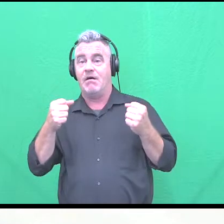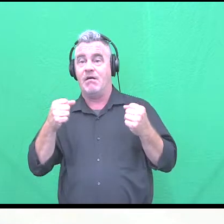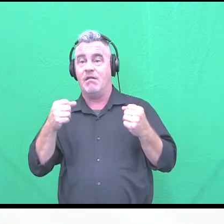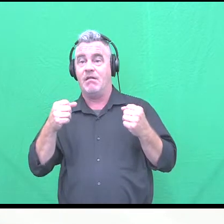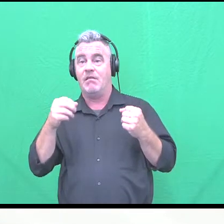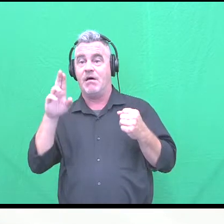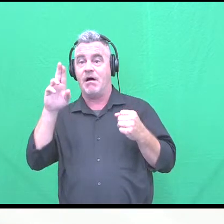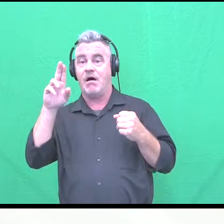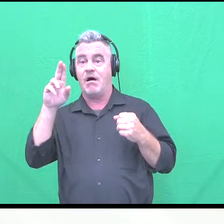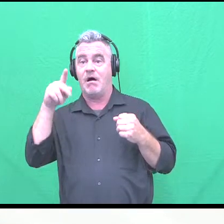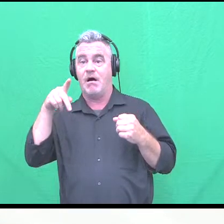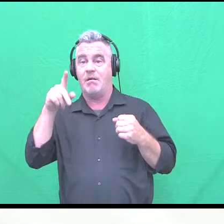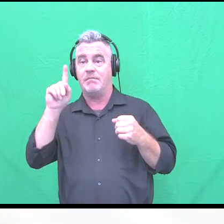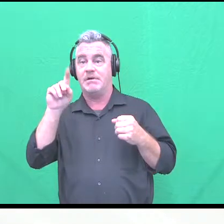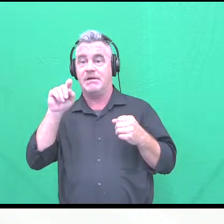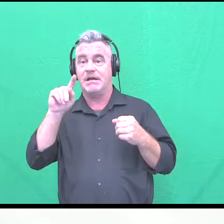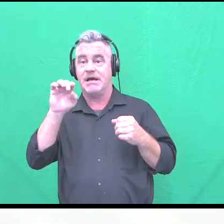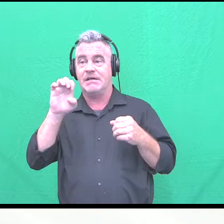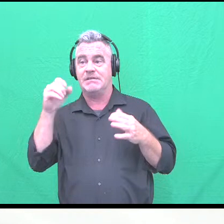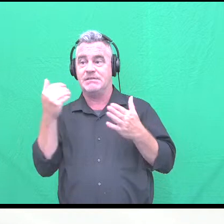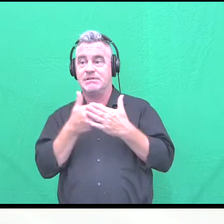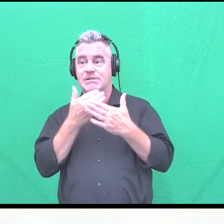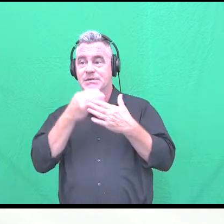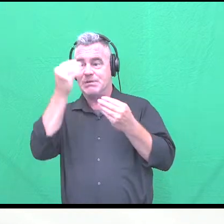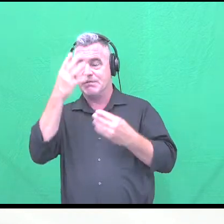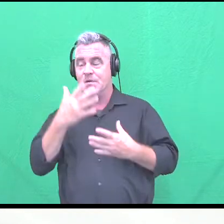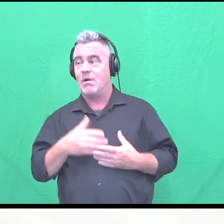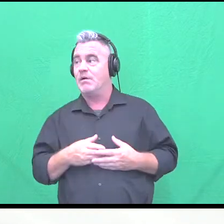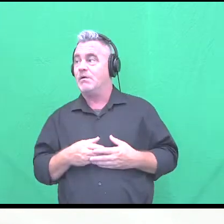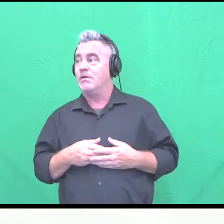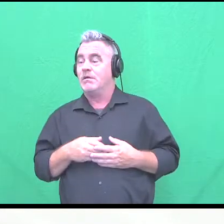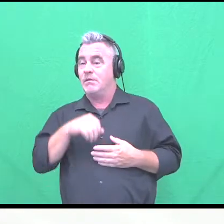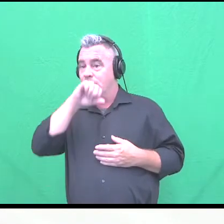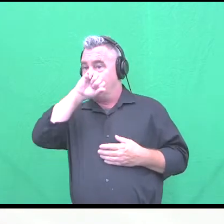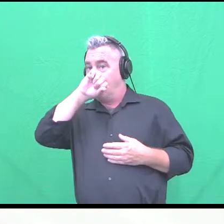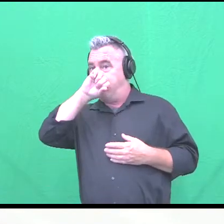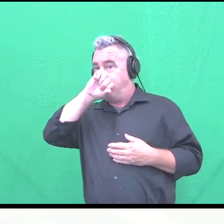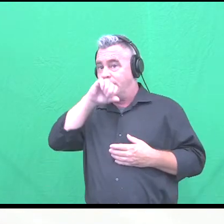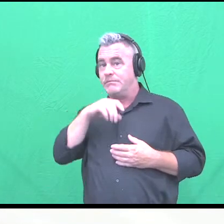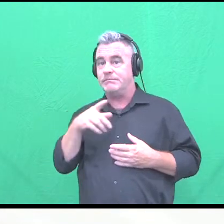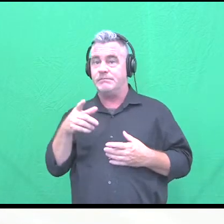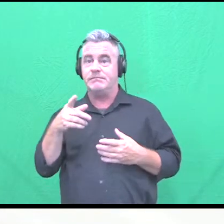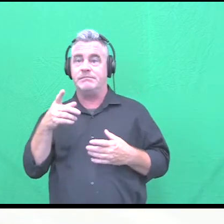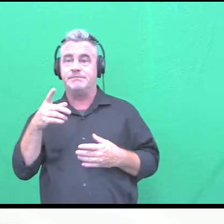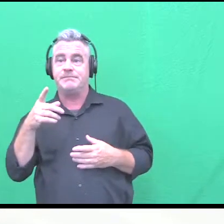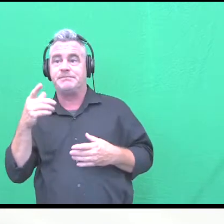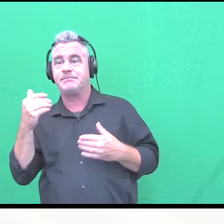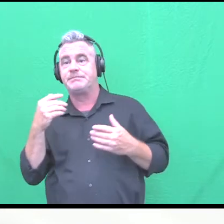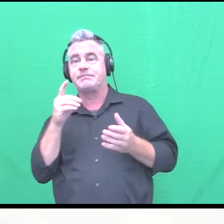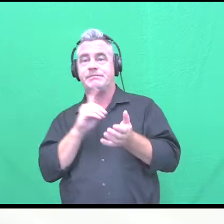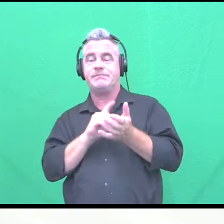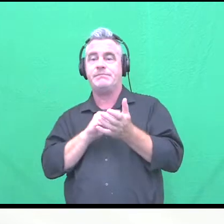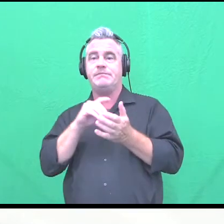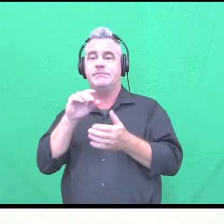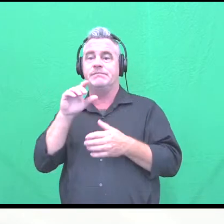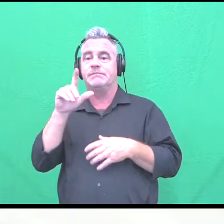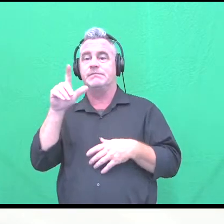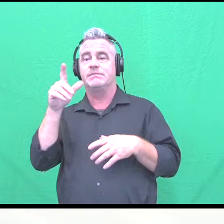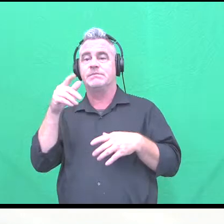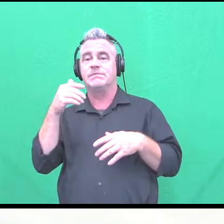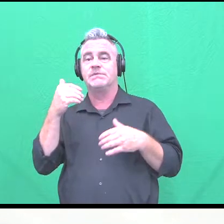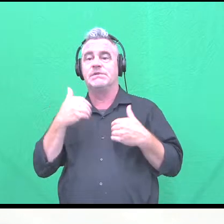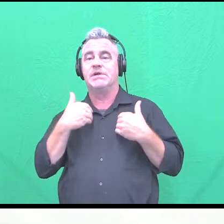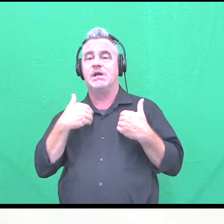I do want to share some of that information with you. We had a meeting with Dr. Leong, who is Riverside County's public